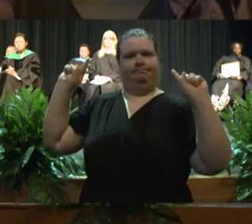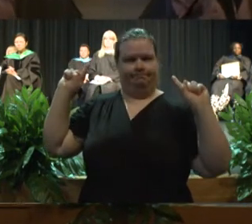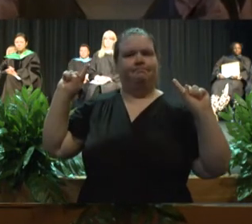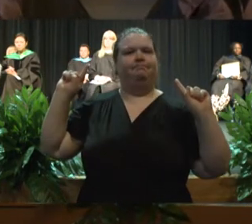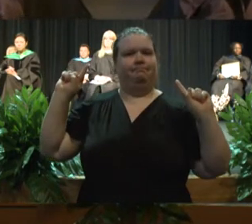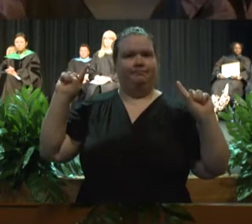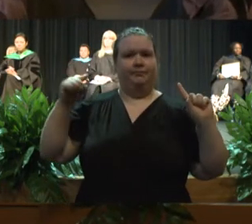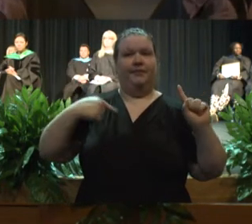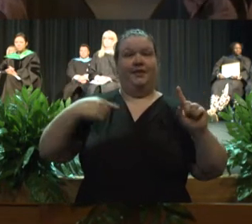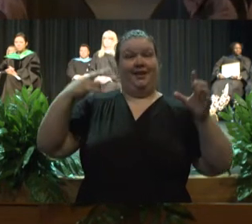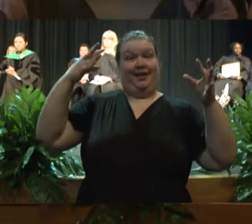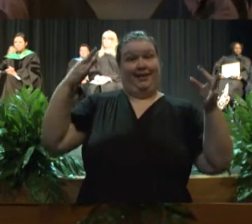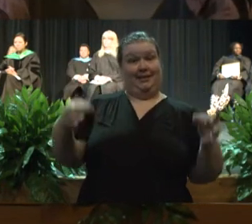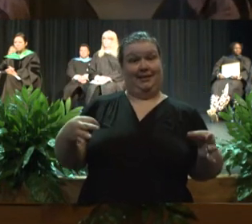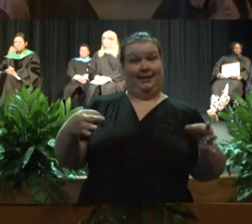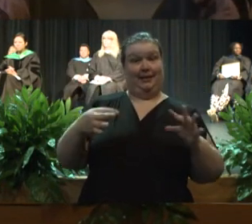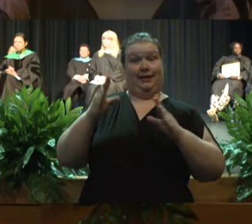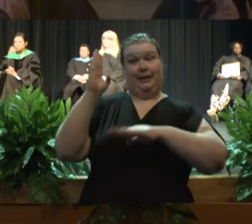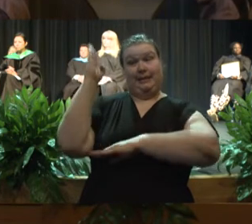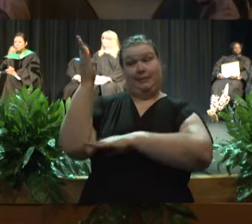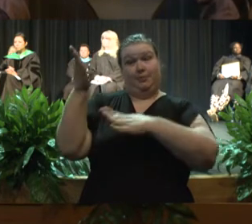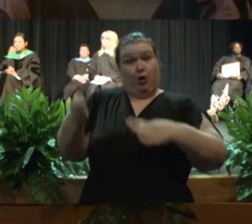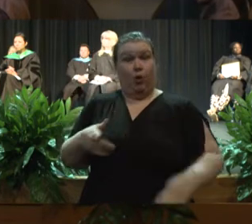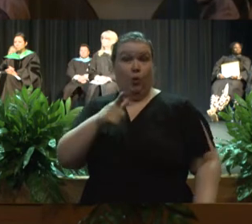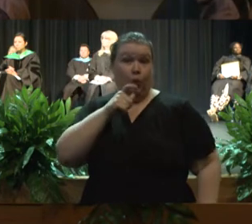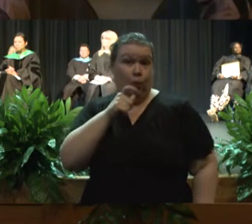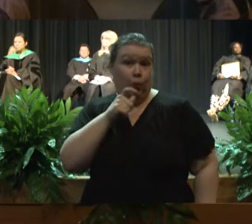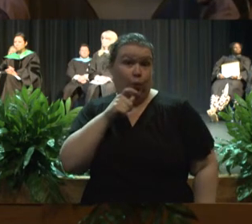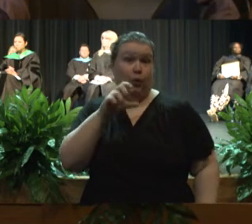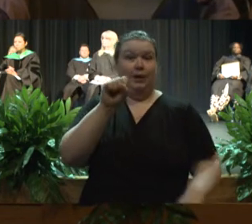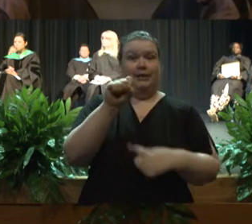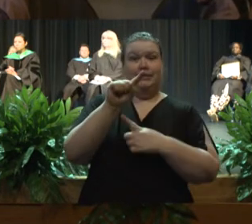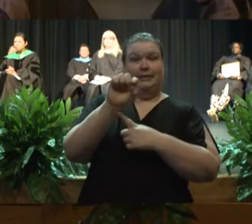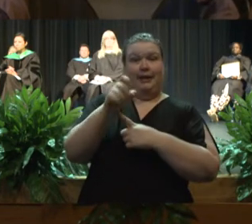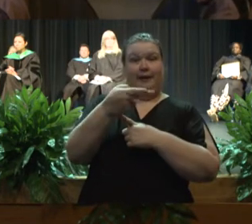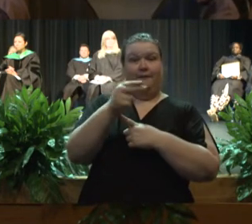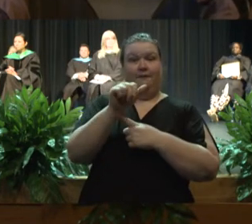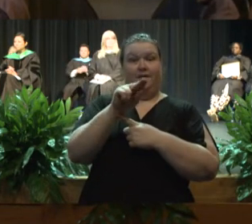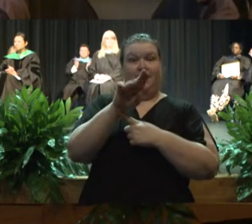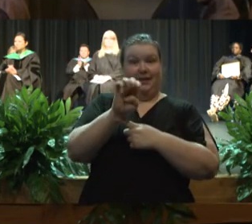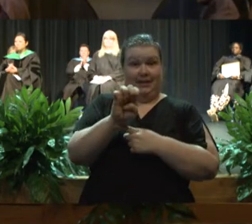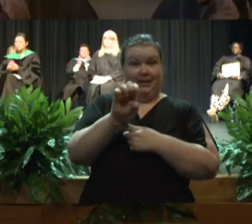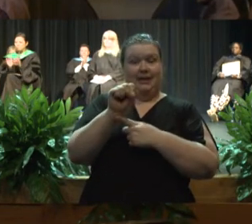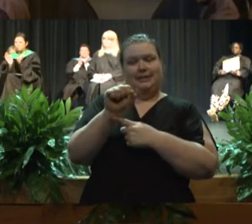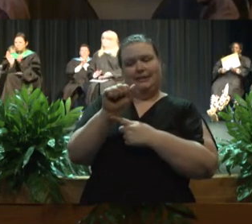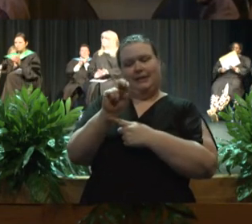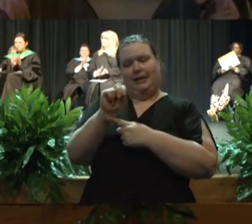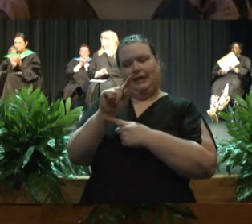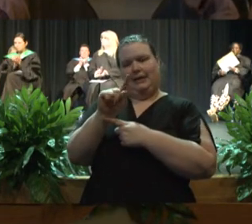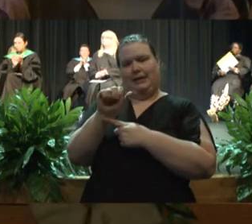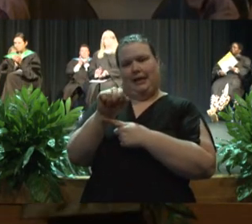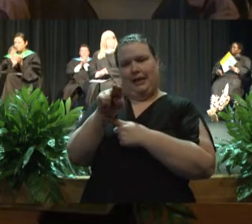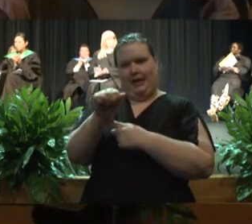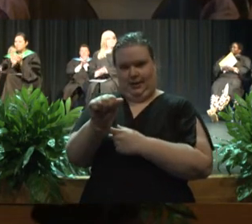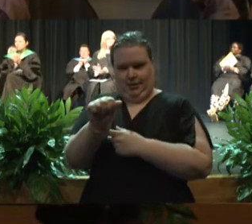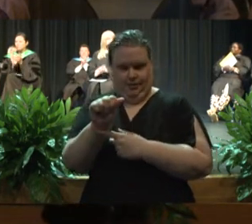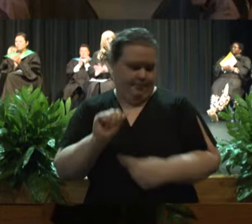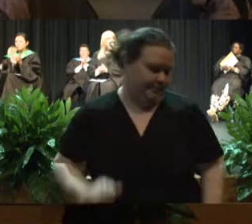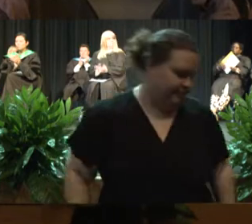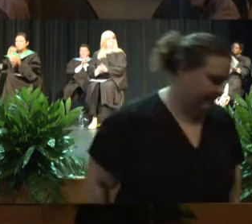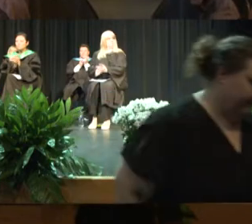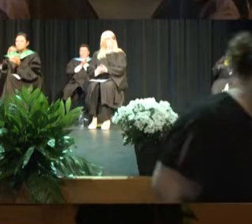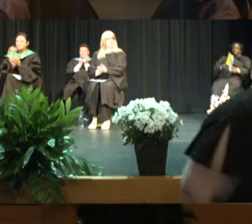sacrifice. So I decided that your speaker should be none other than Miss Stephanie Santana.